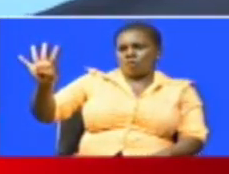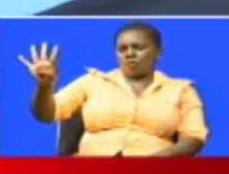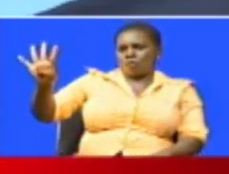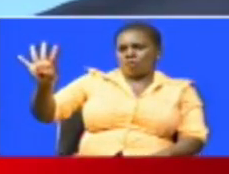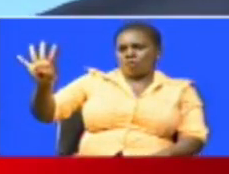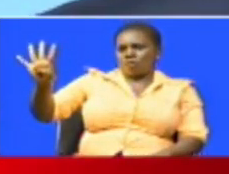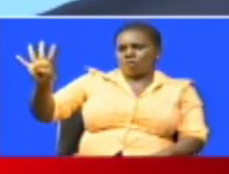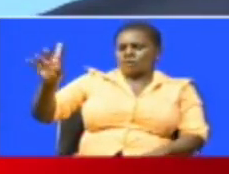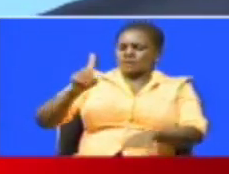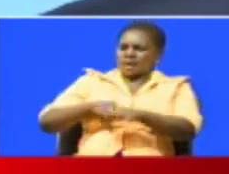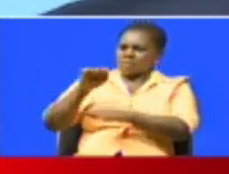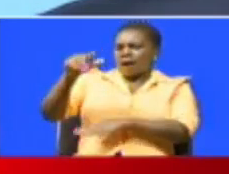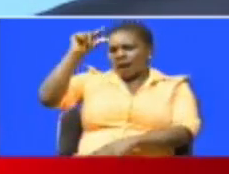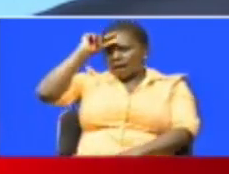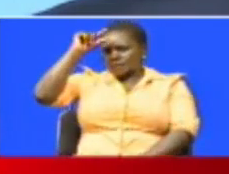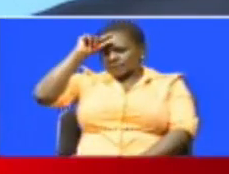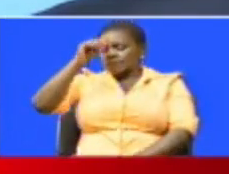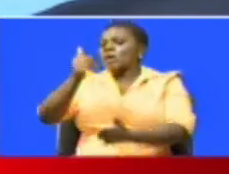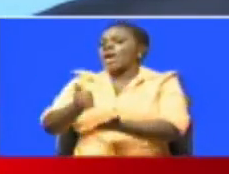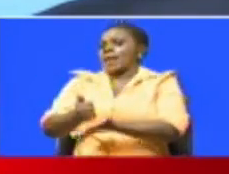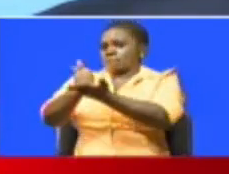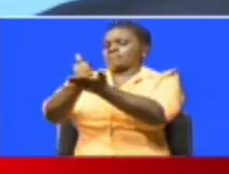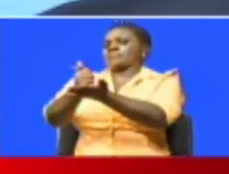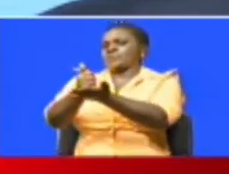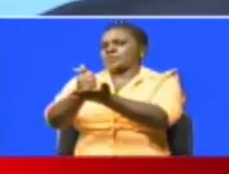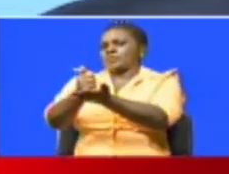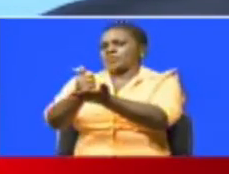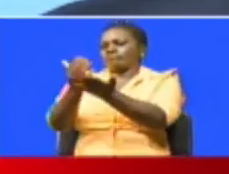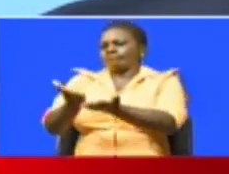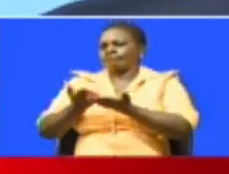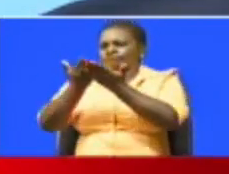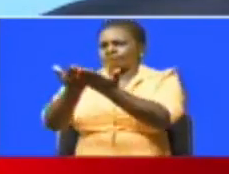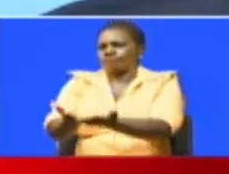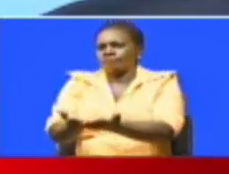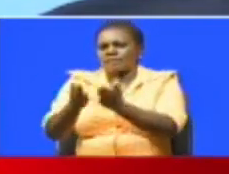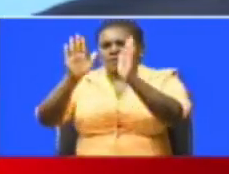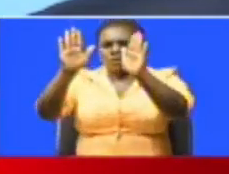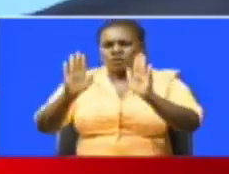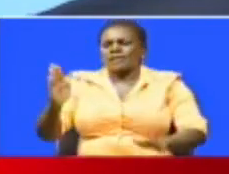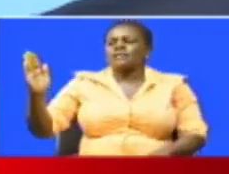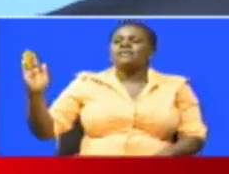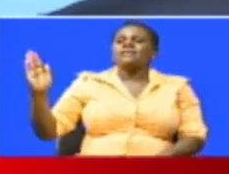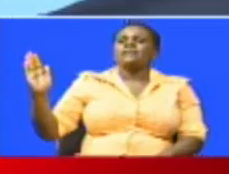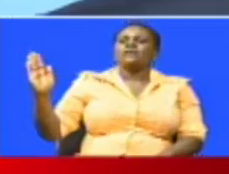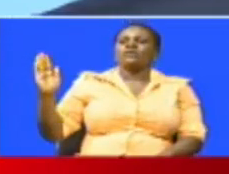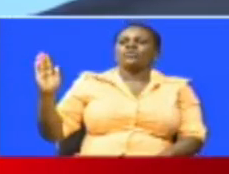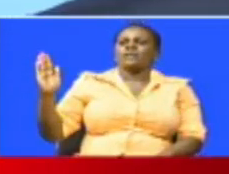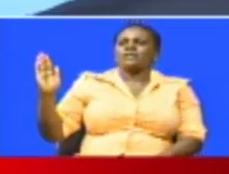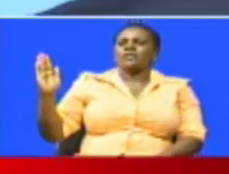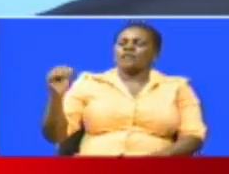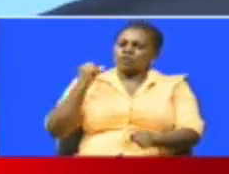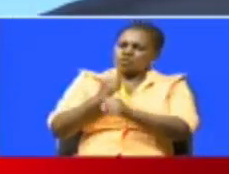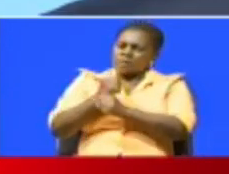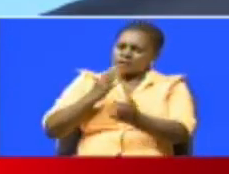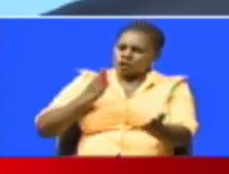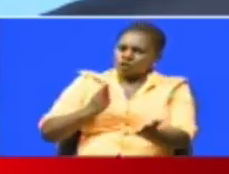and upon request, the government will facilitate the provision of the necessary security personnel. This is to